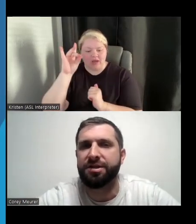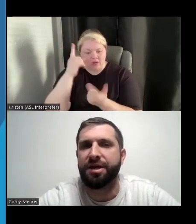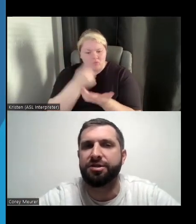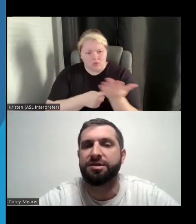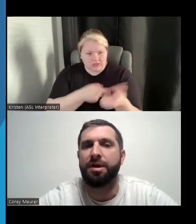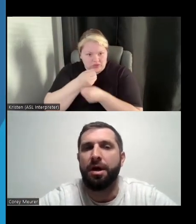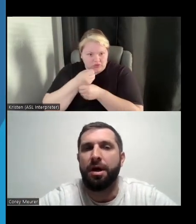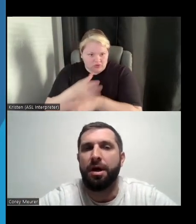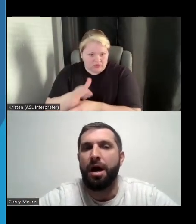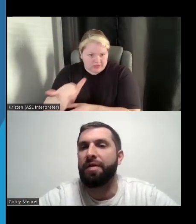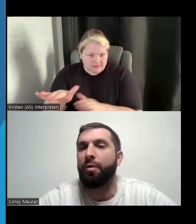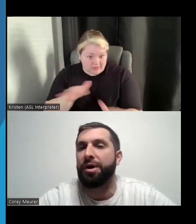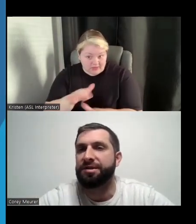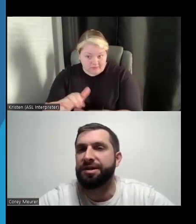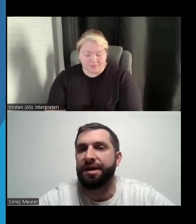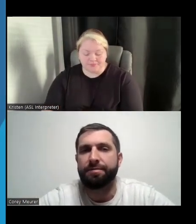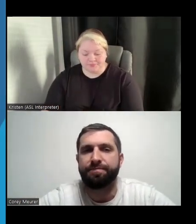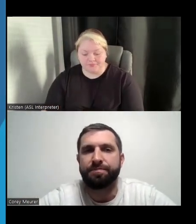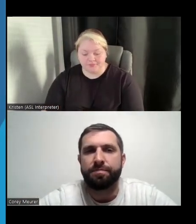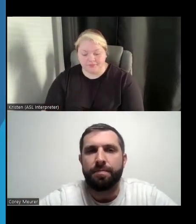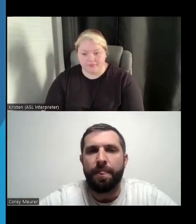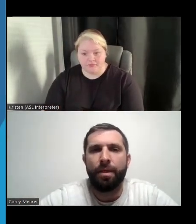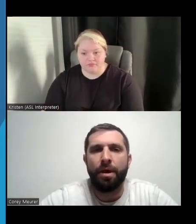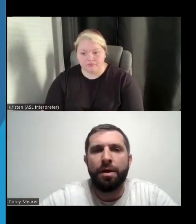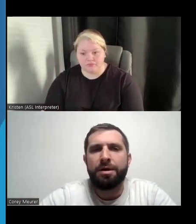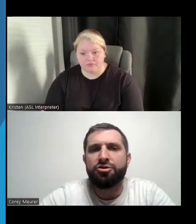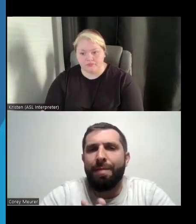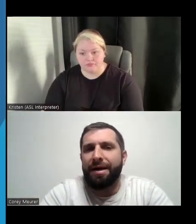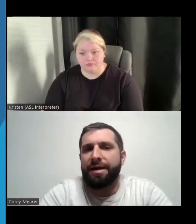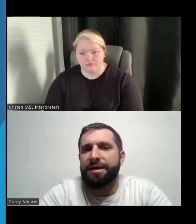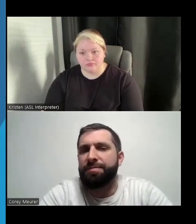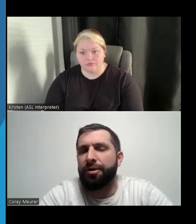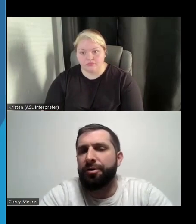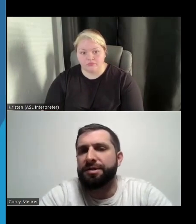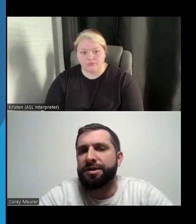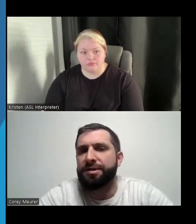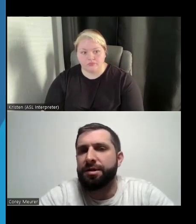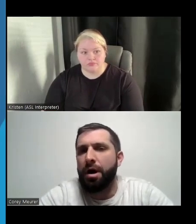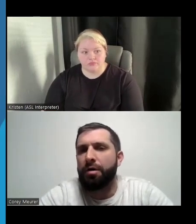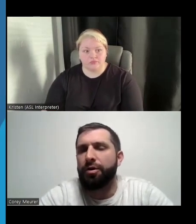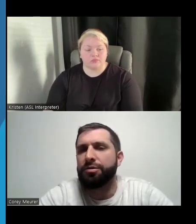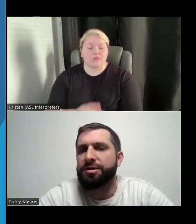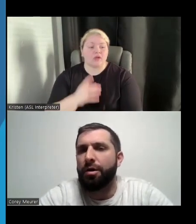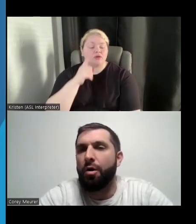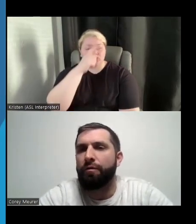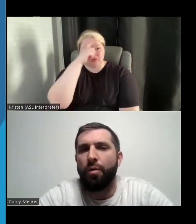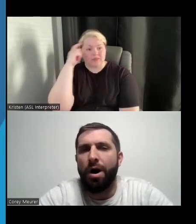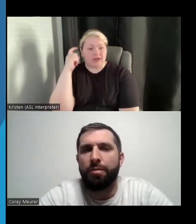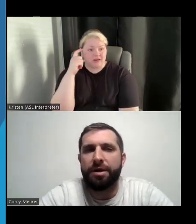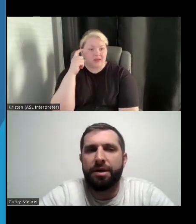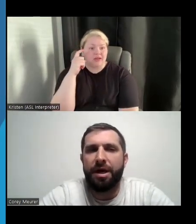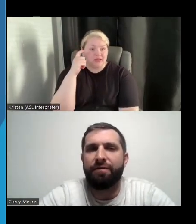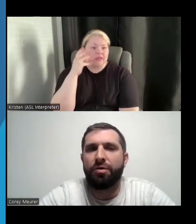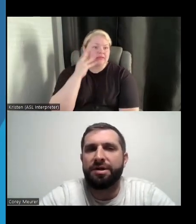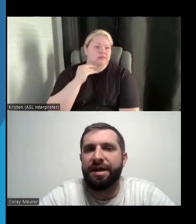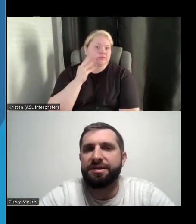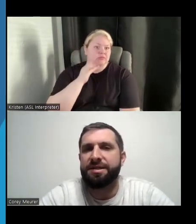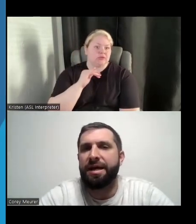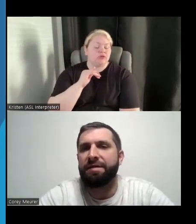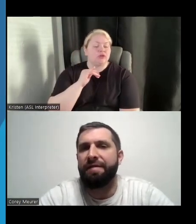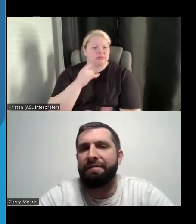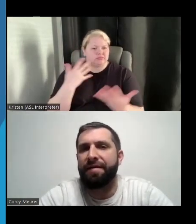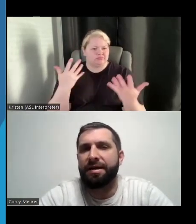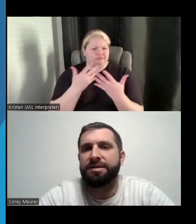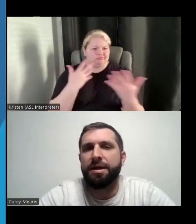behaviors or presentations that we are seeing. Traumatic experiences are those that are overwhelming, invoke